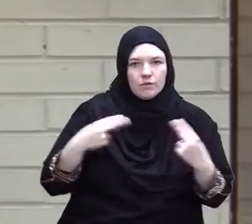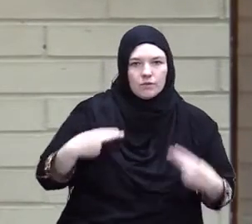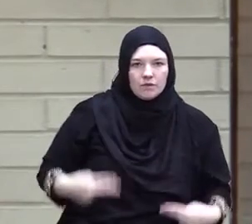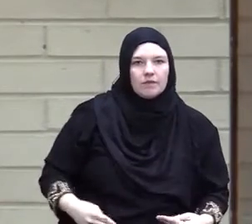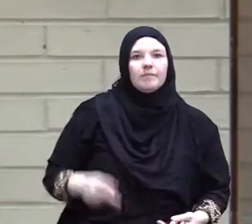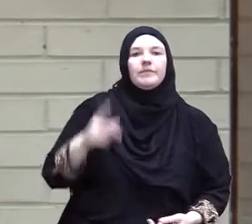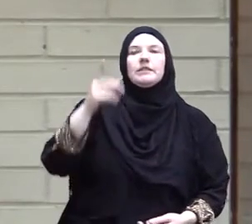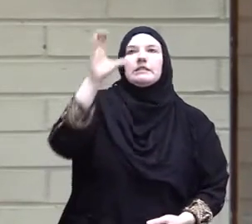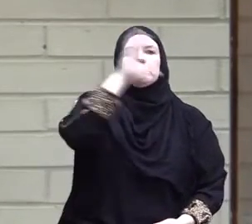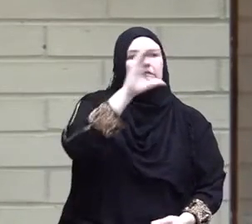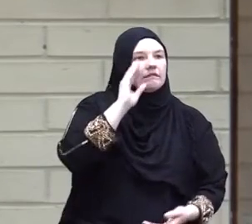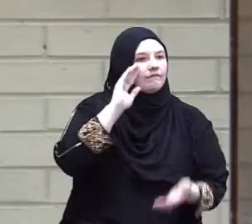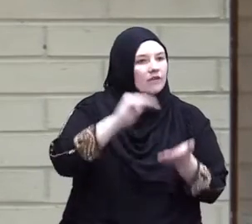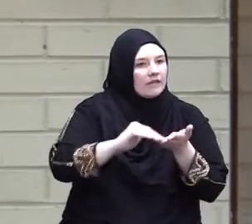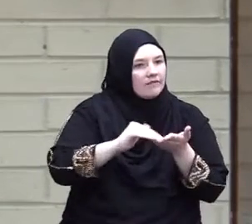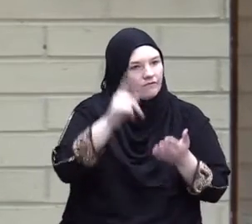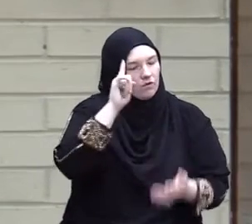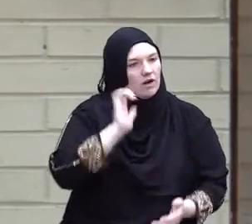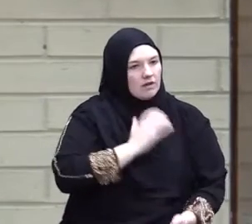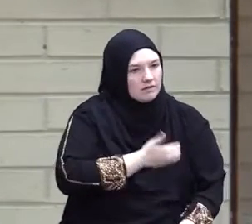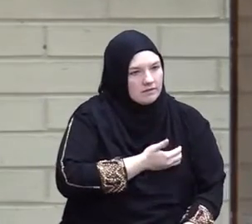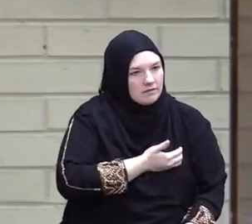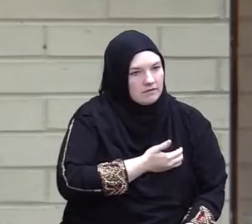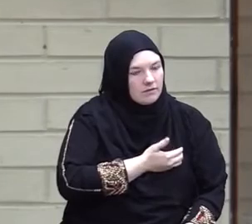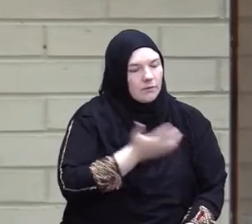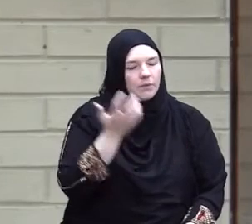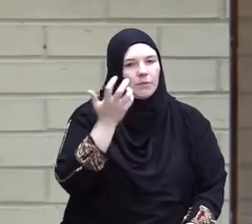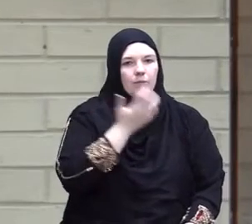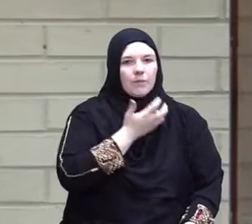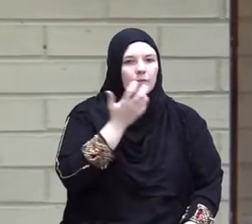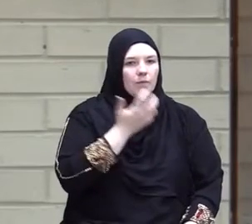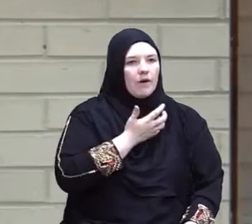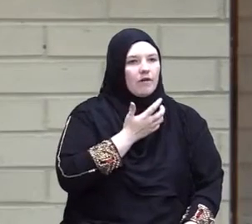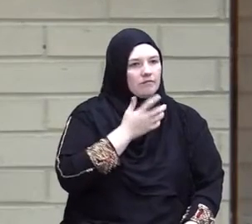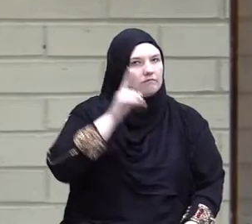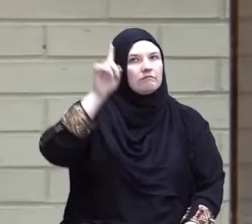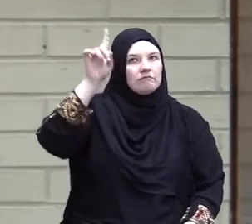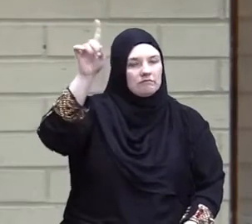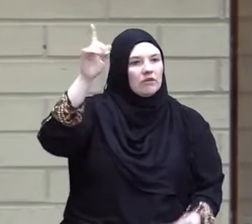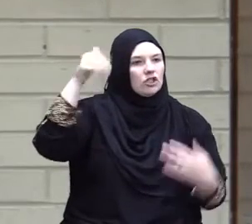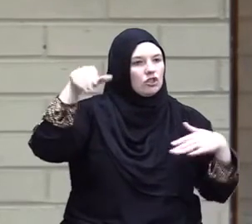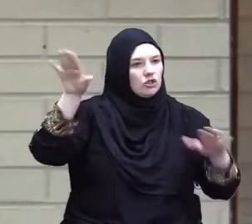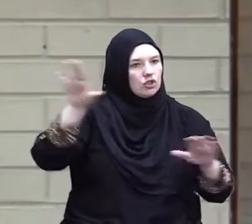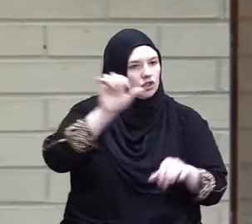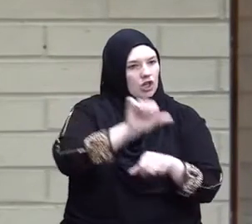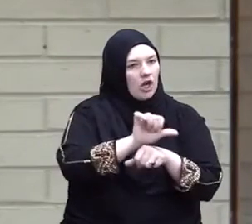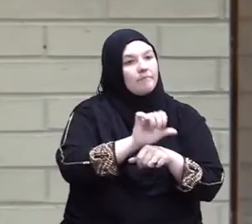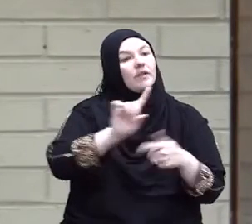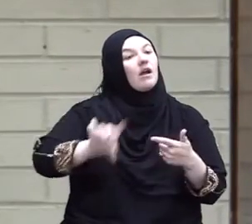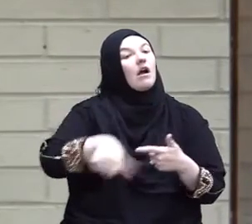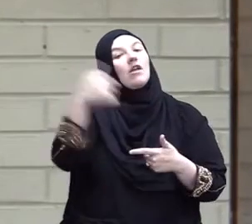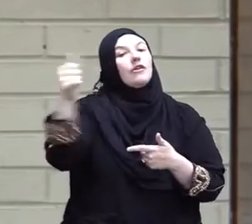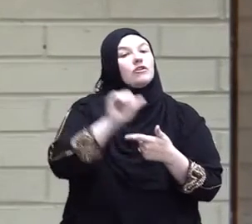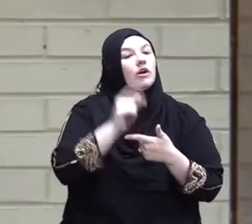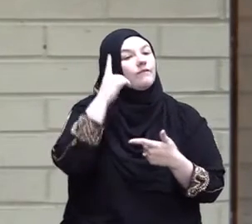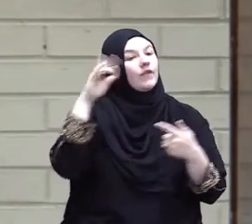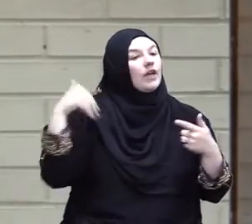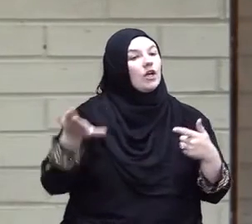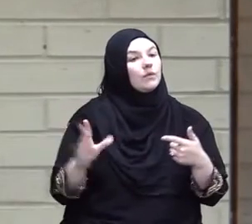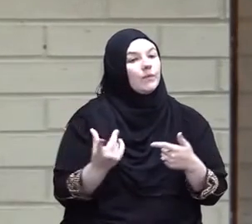Seeking Allah's forgiveness for the believers. That's one of their major functions. Other functions would be